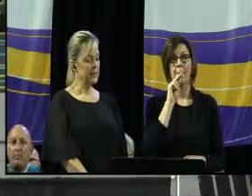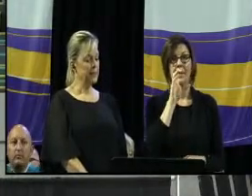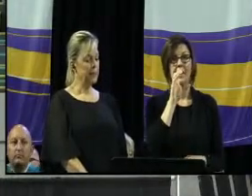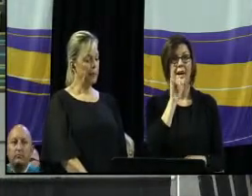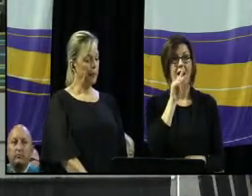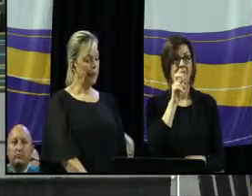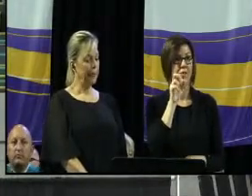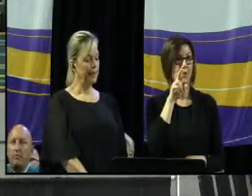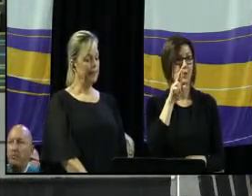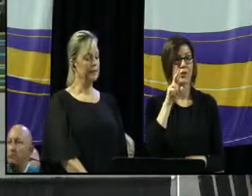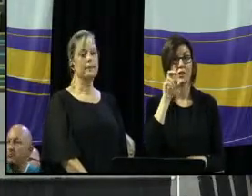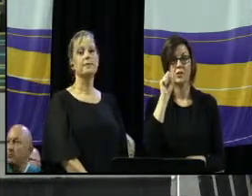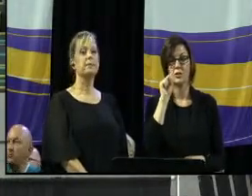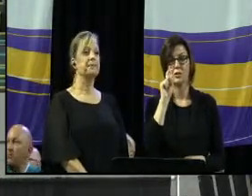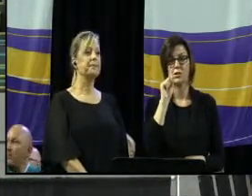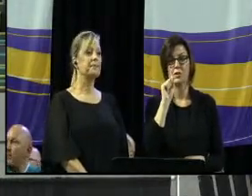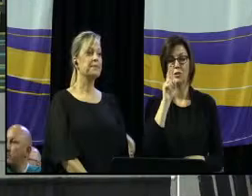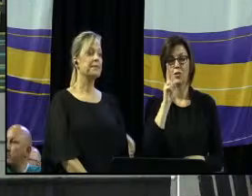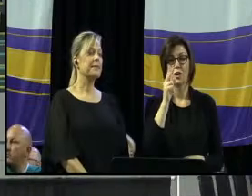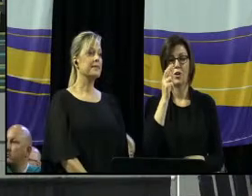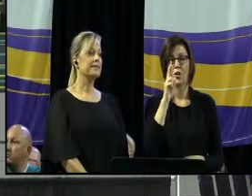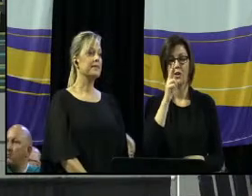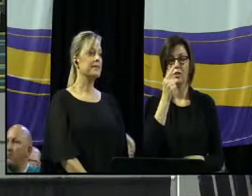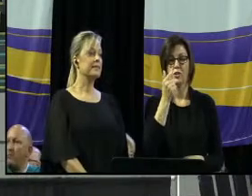McIver Owen Sturgeon.